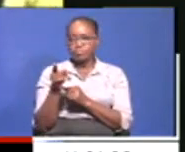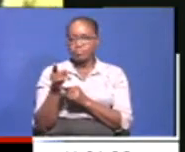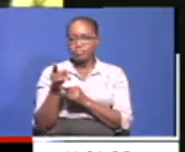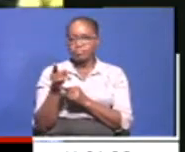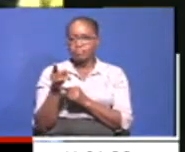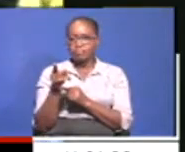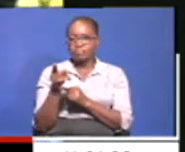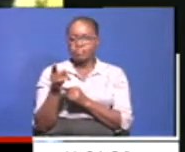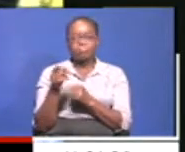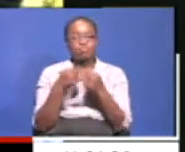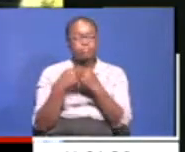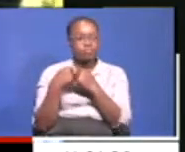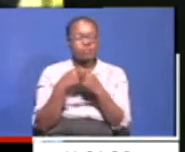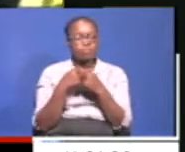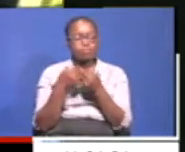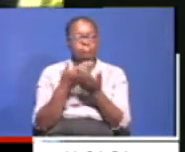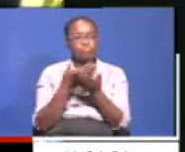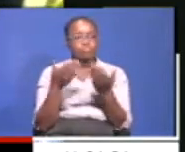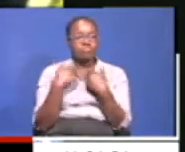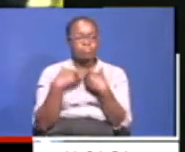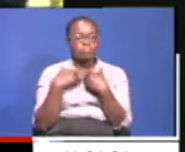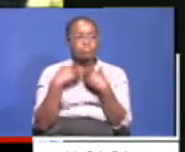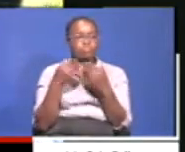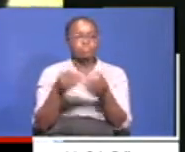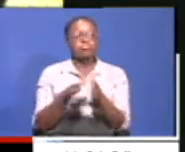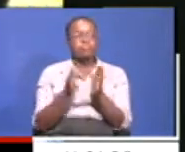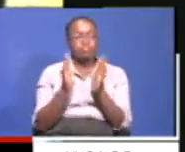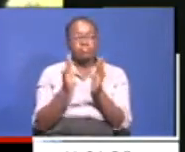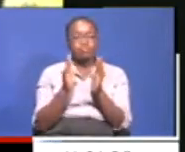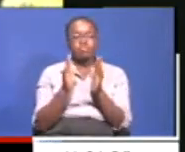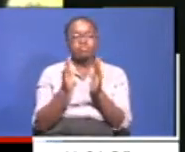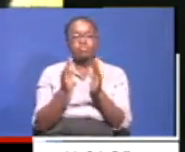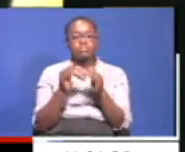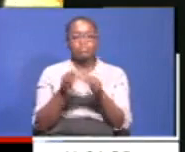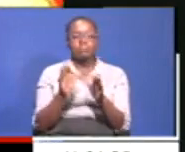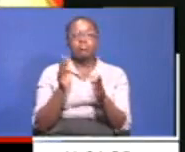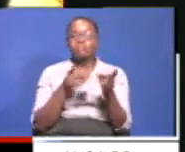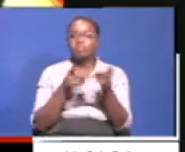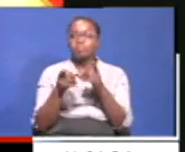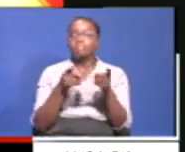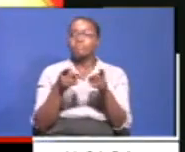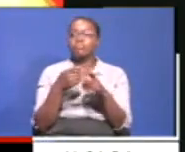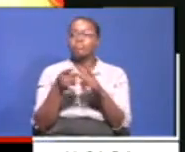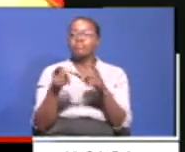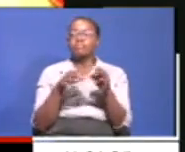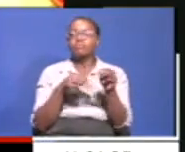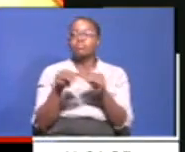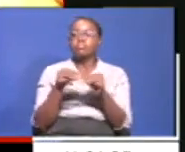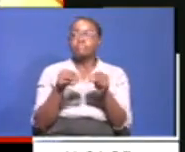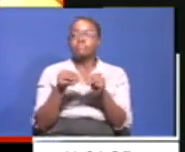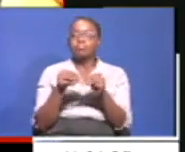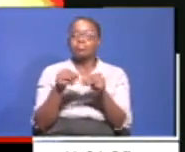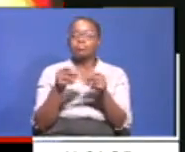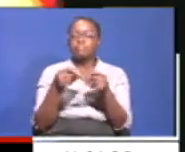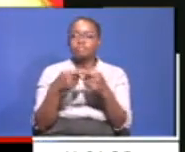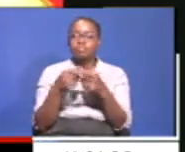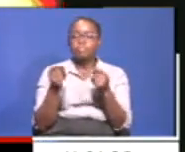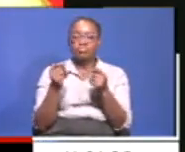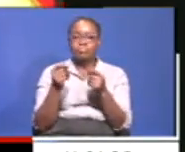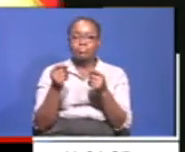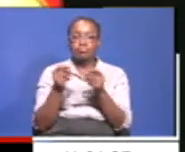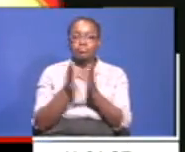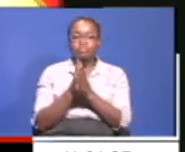we had challenges along the way. We lost control, but we managed to pull through. We